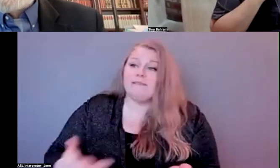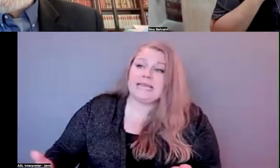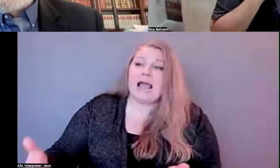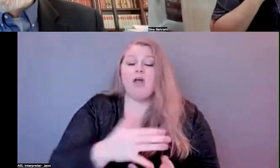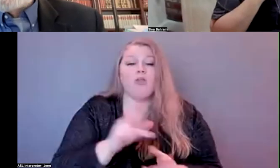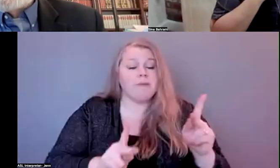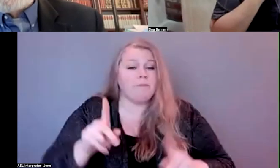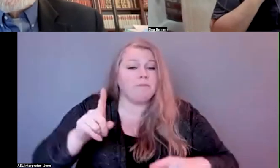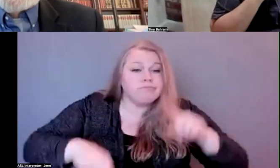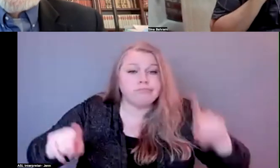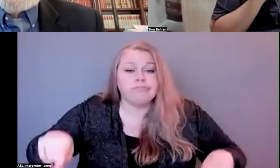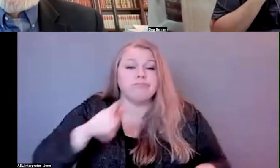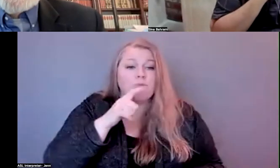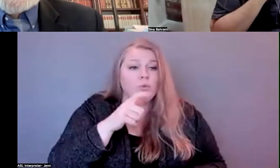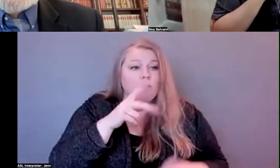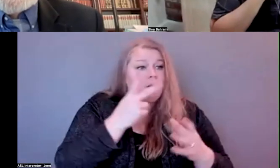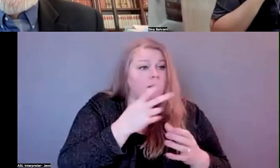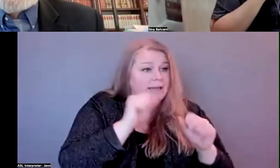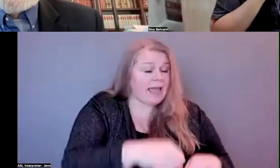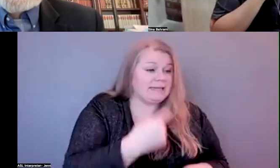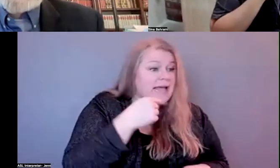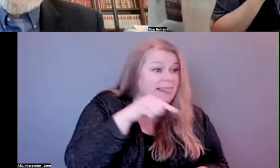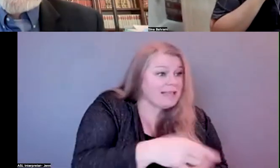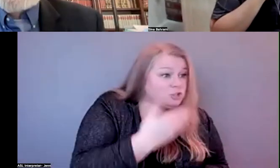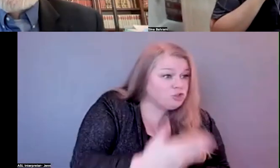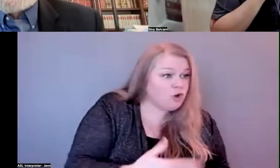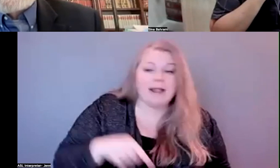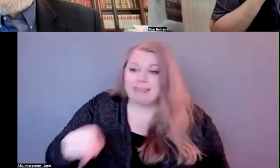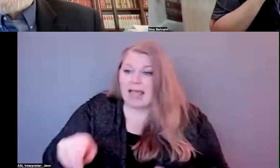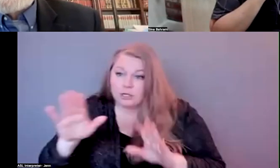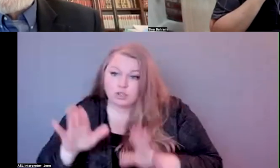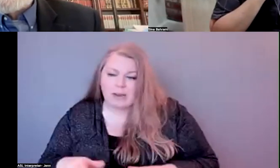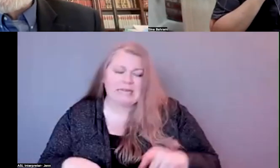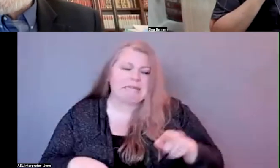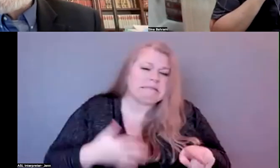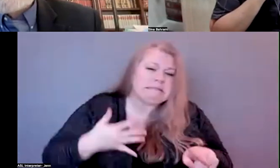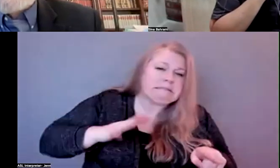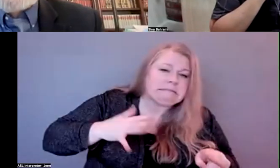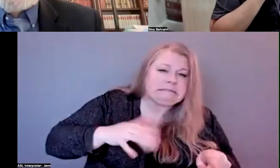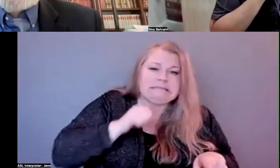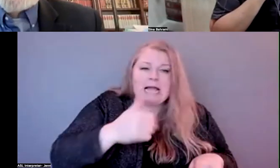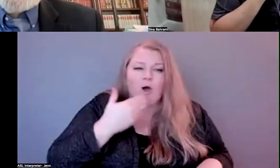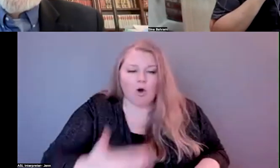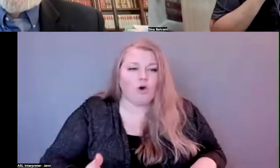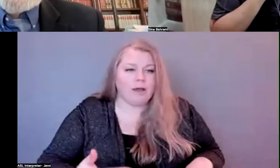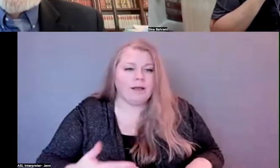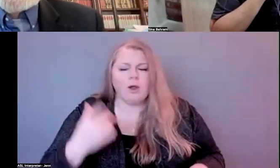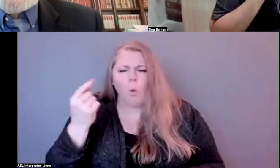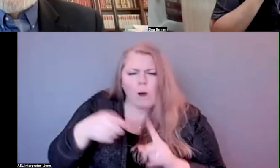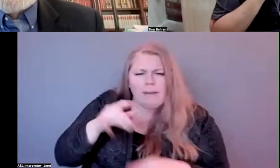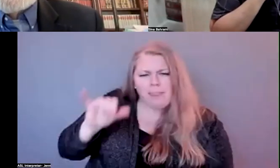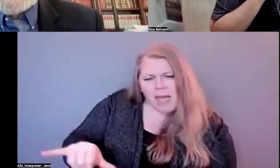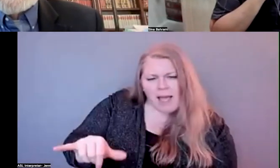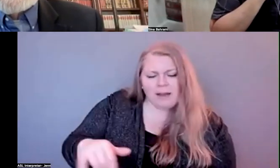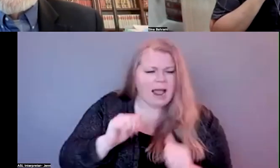people who both can say, this is good, this is great, that's not so much. What about this? How